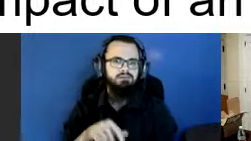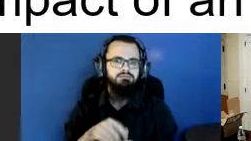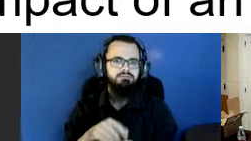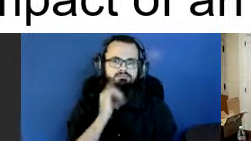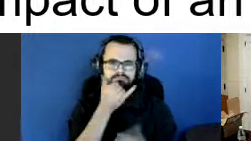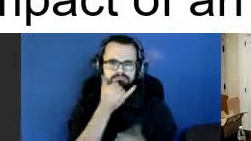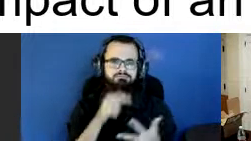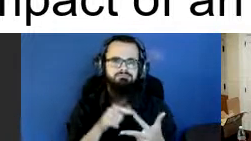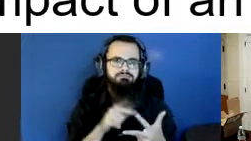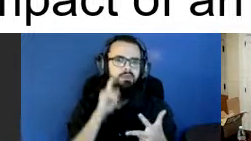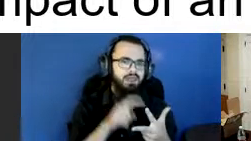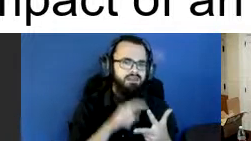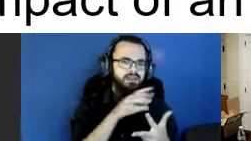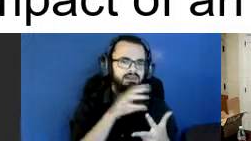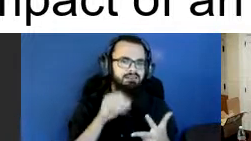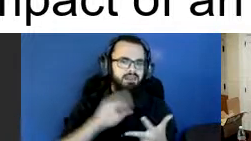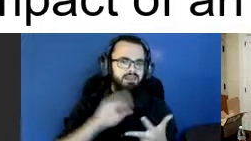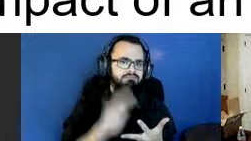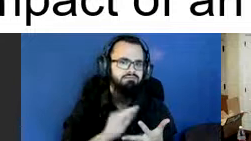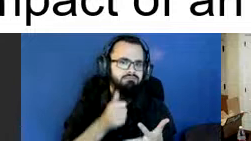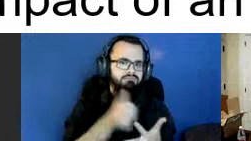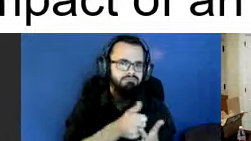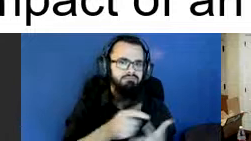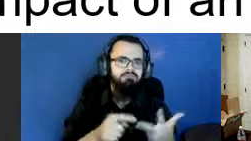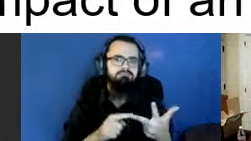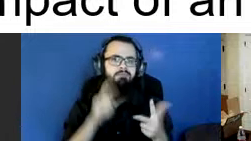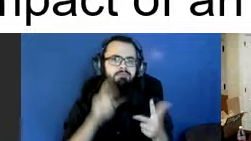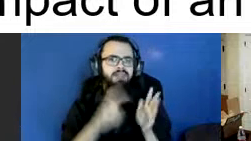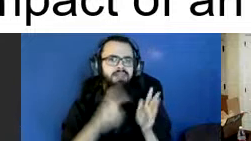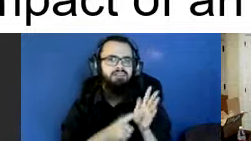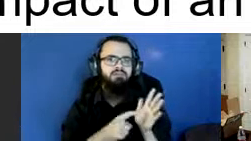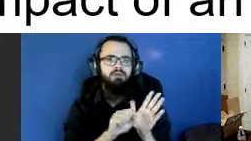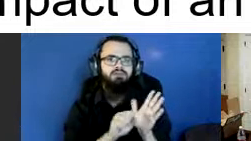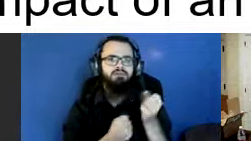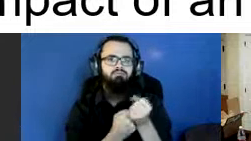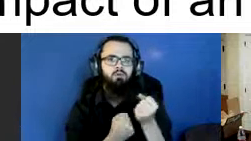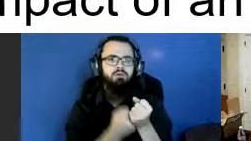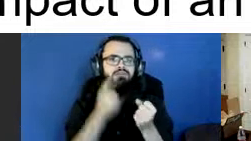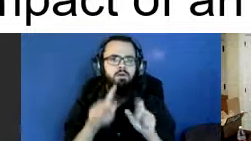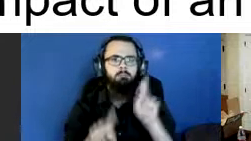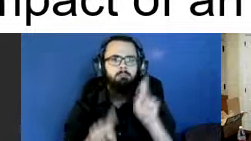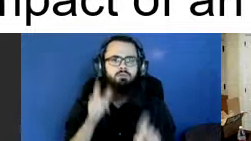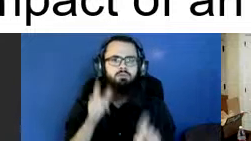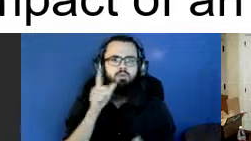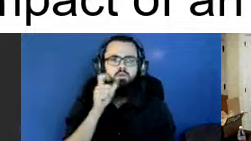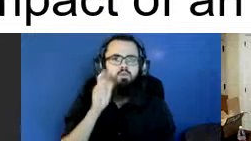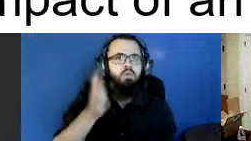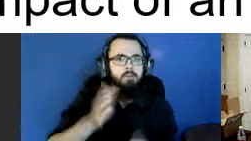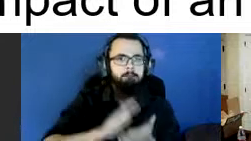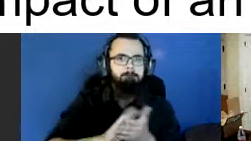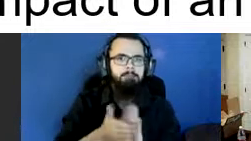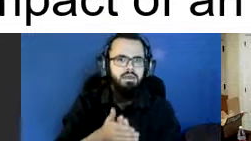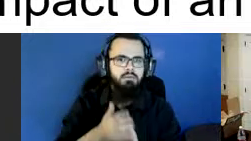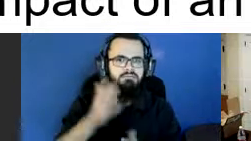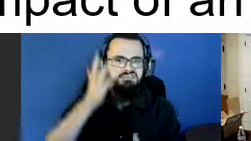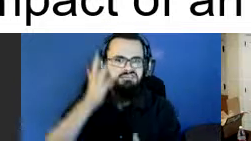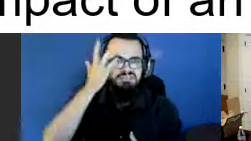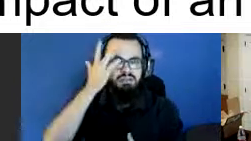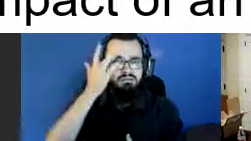providing supports to manage the impact of the illness, because we know that people are going to get sick. We want to to